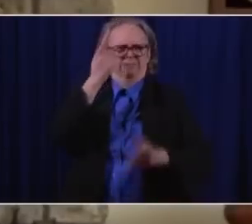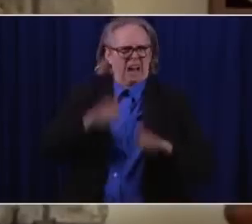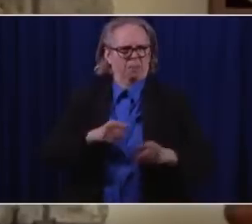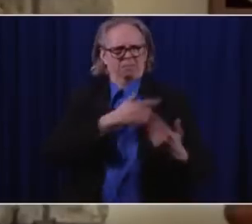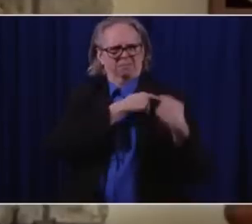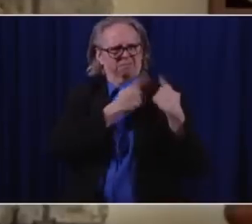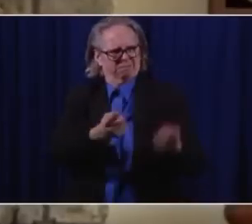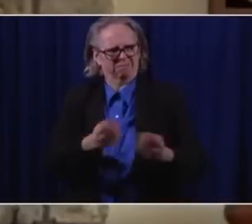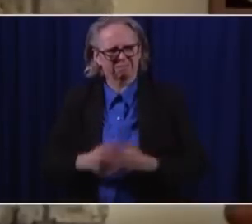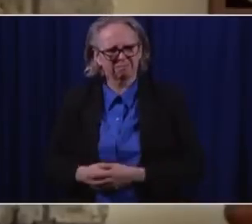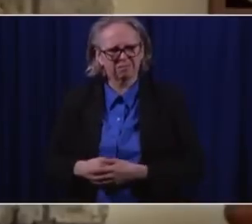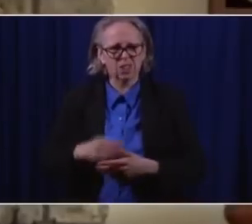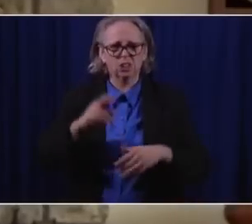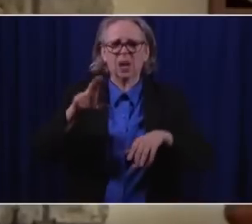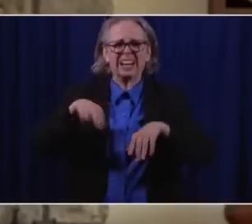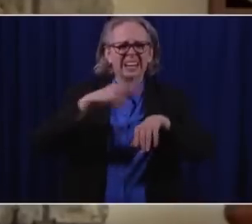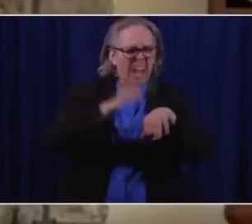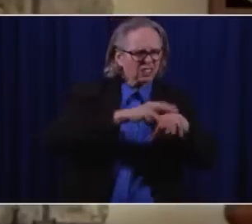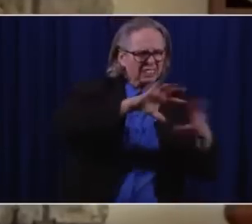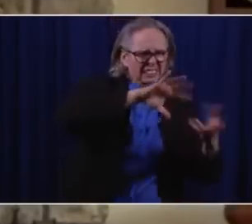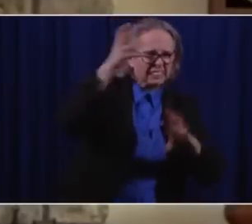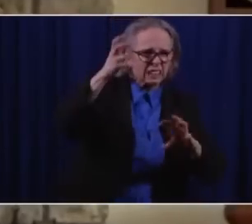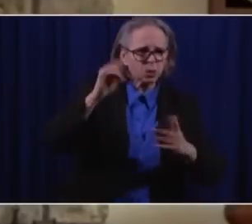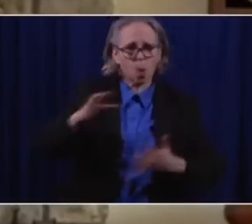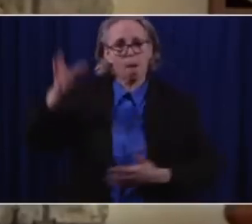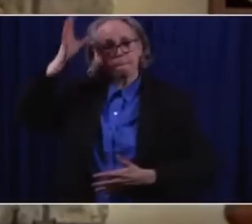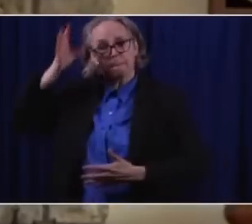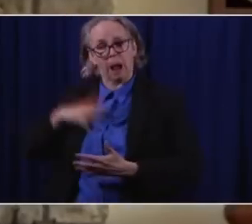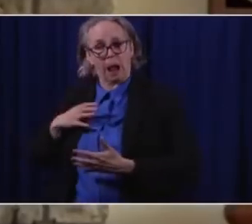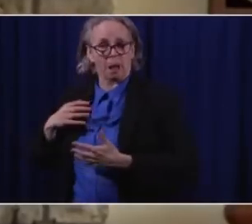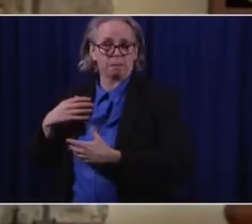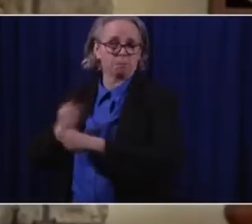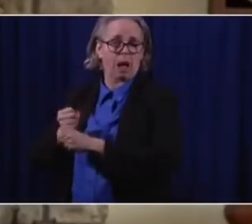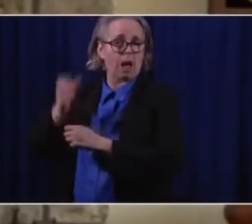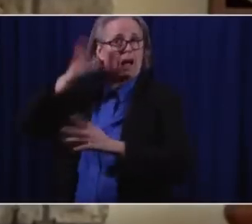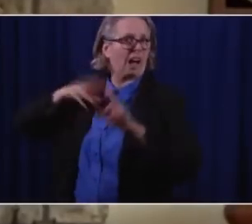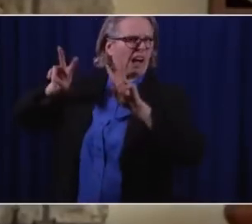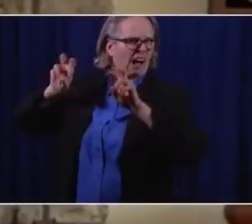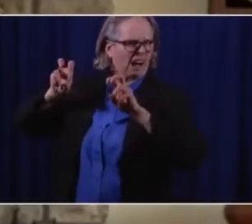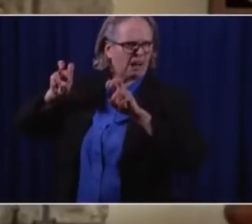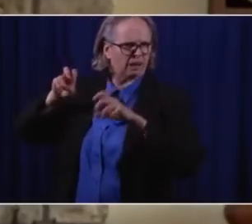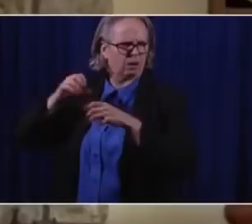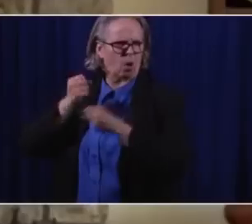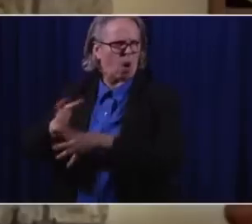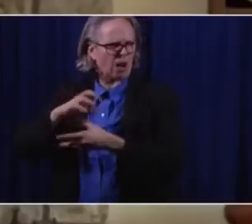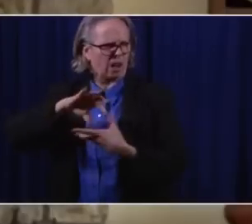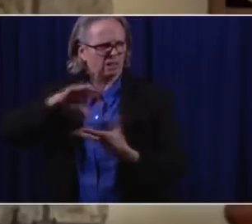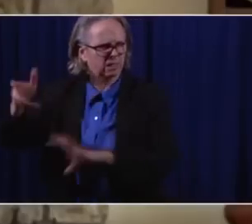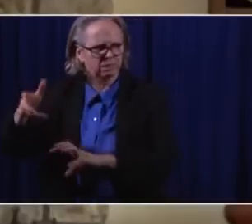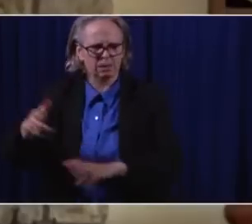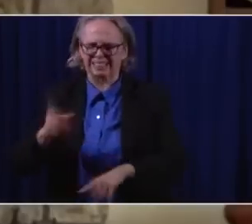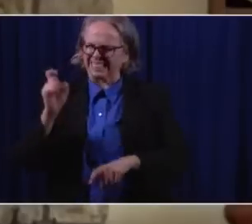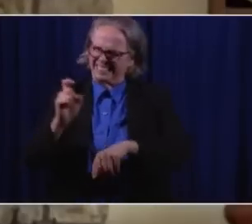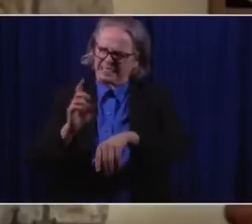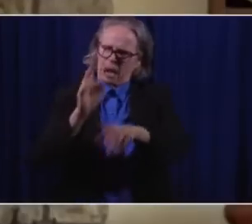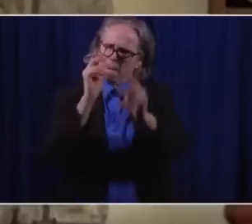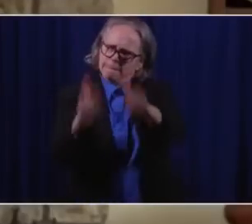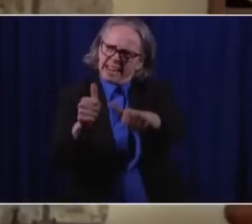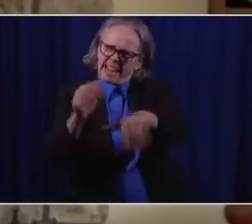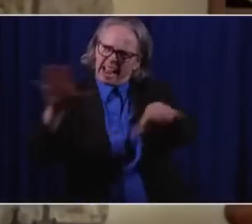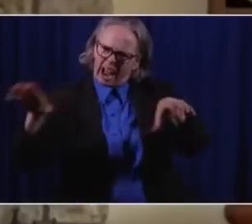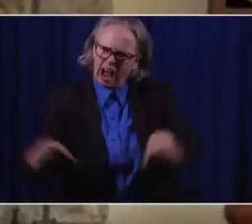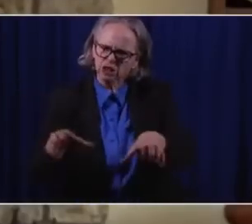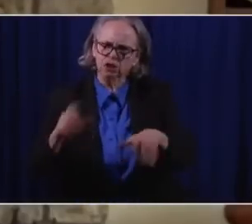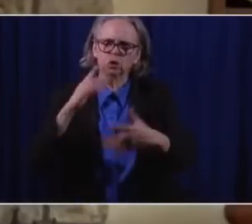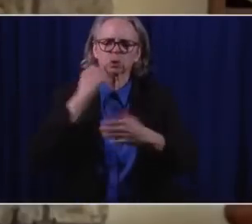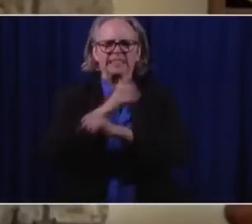and director of health to have to do immediate and long-term orders in order to save lives, reduce human suffering, and to eventually